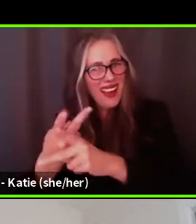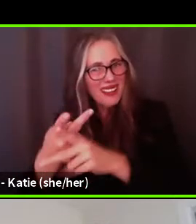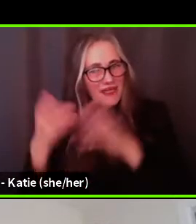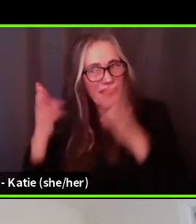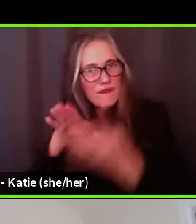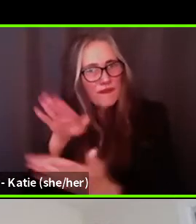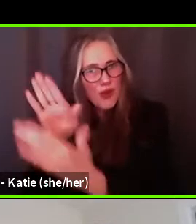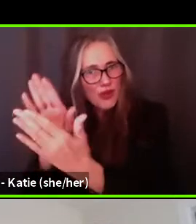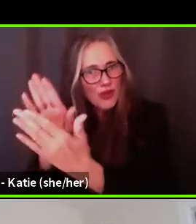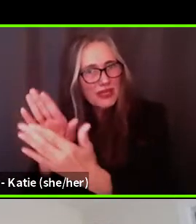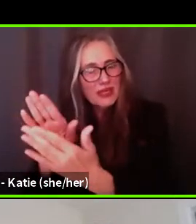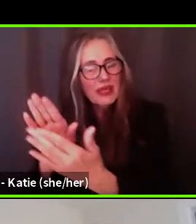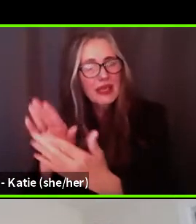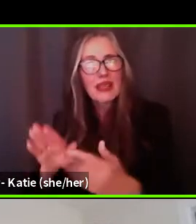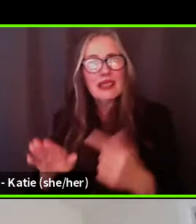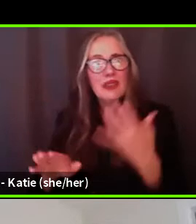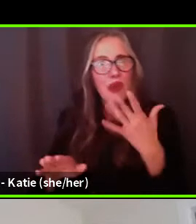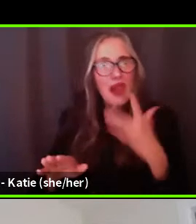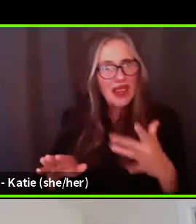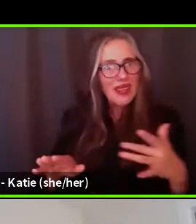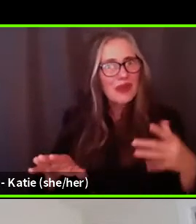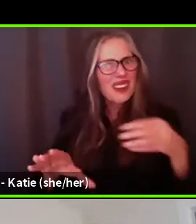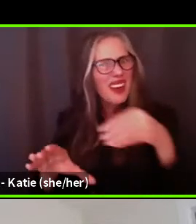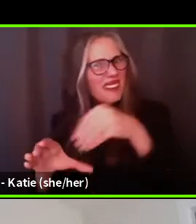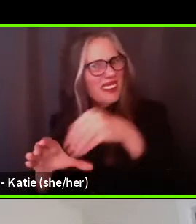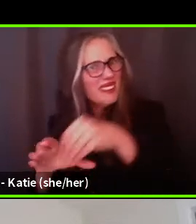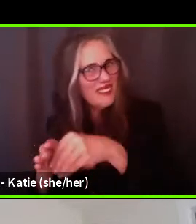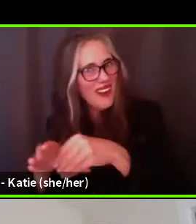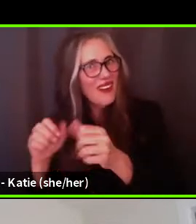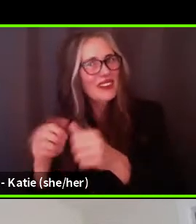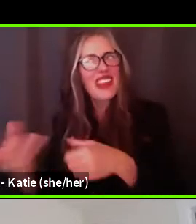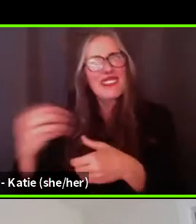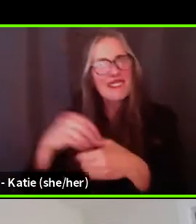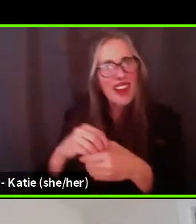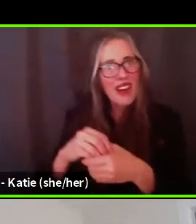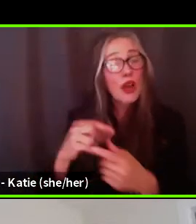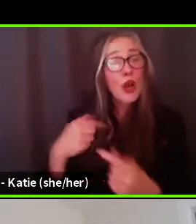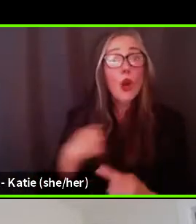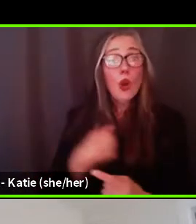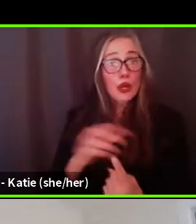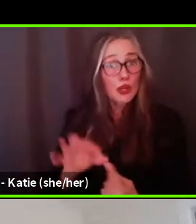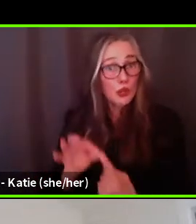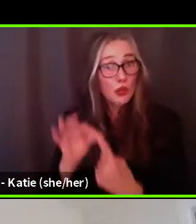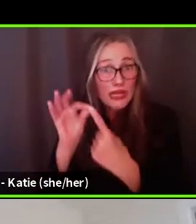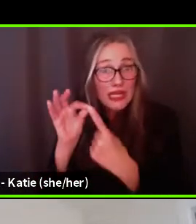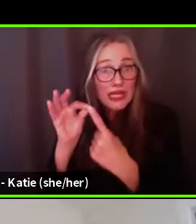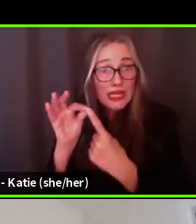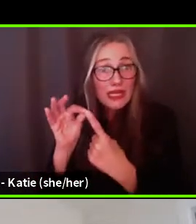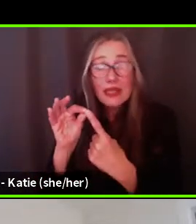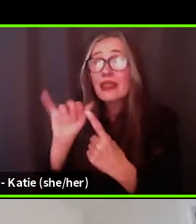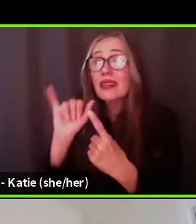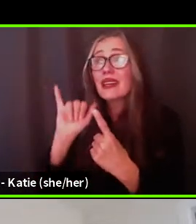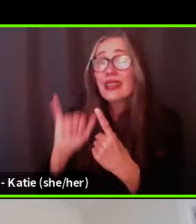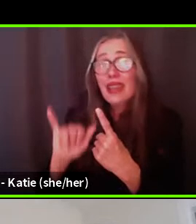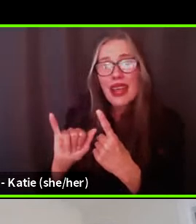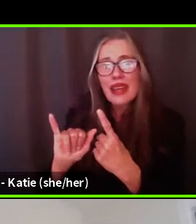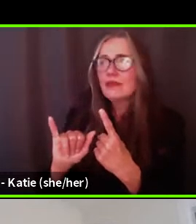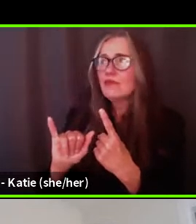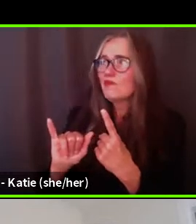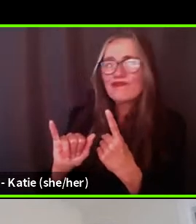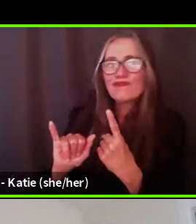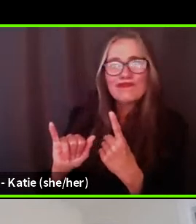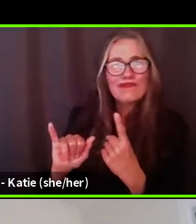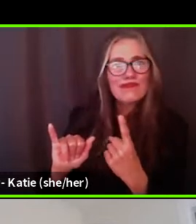because of that we have i think the unique ability to to engage with the work that you know